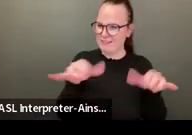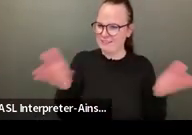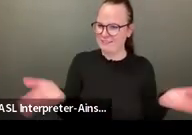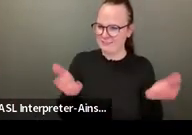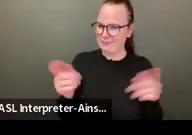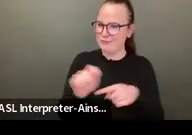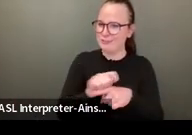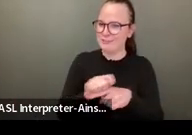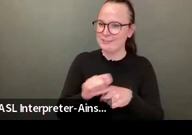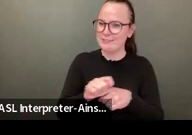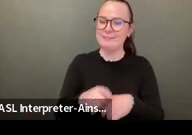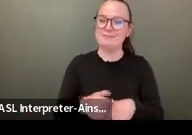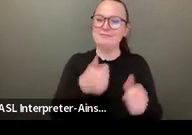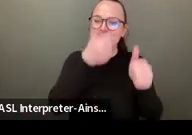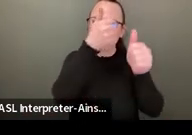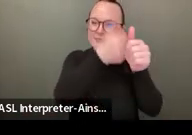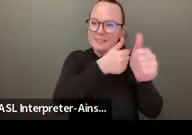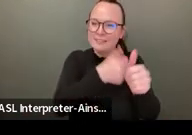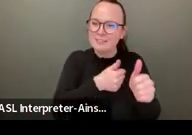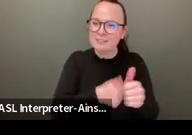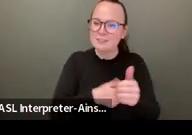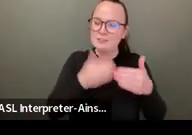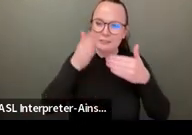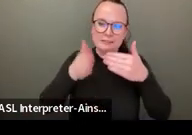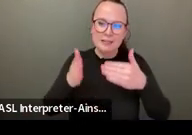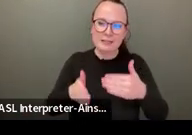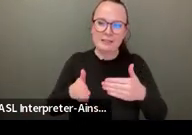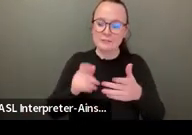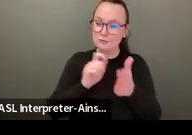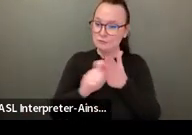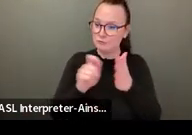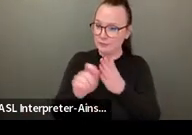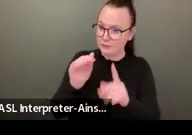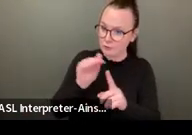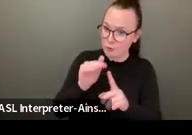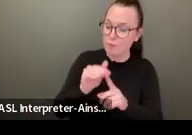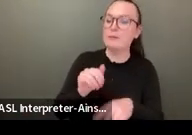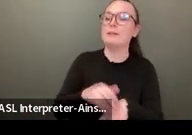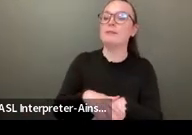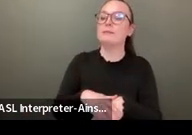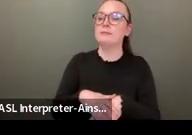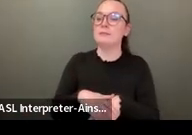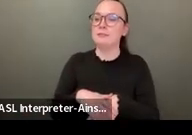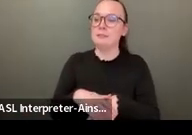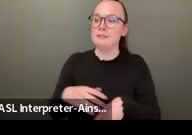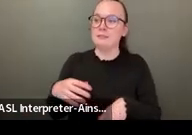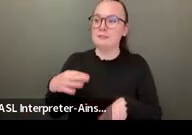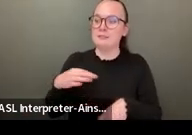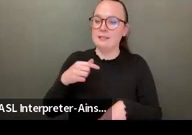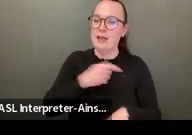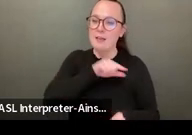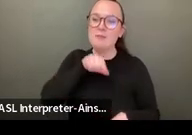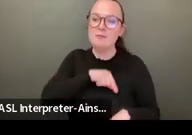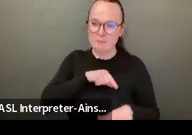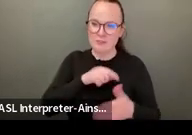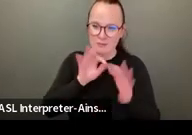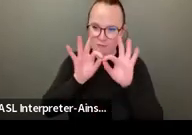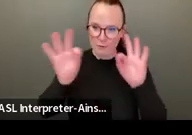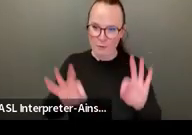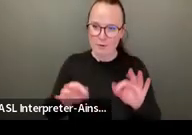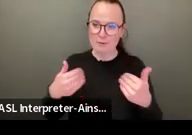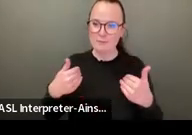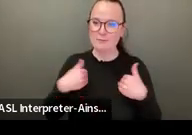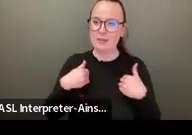Each of these on the side, the written notice, the eligibility forms, we have recorded trainings on those, and